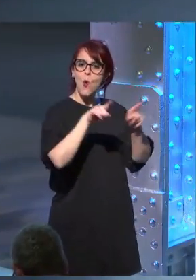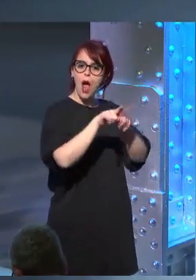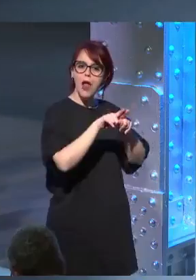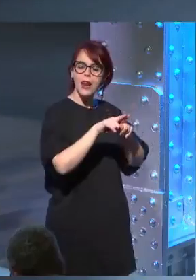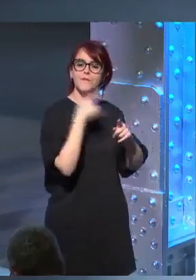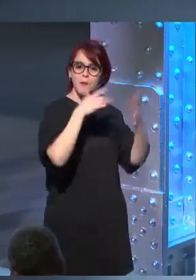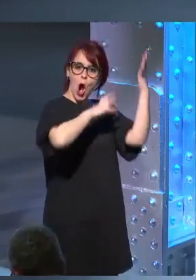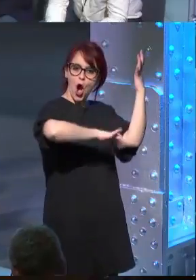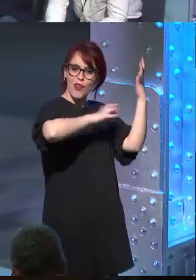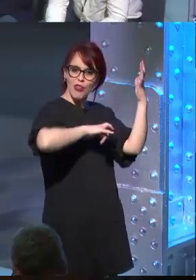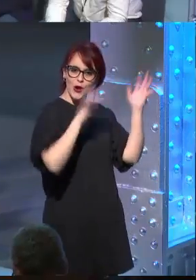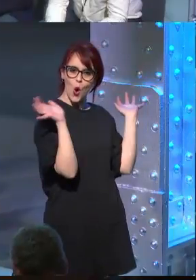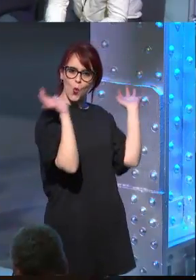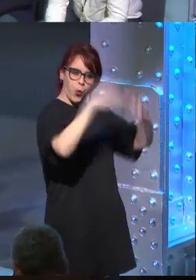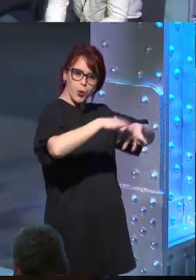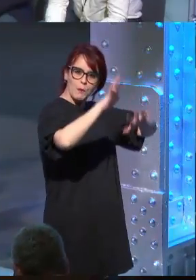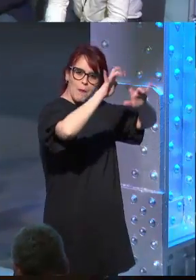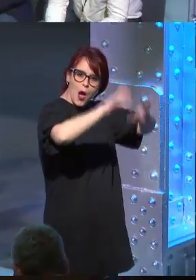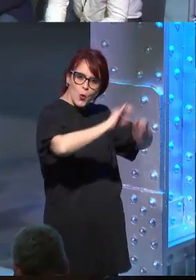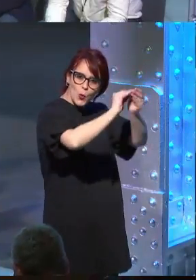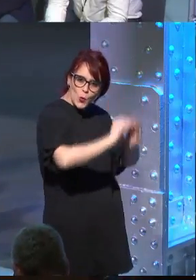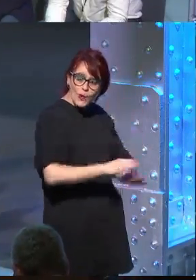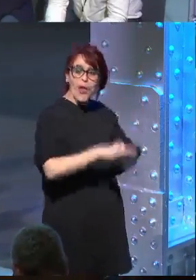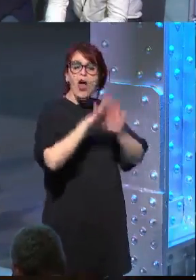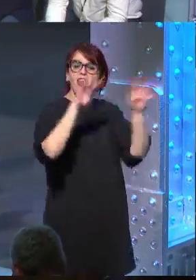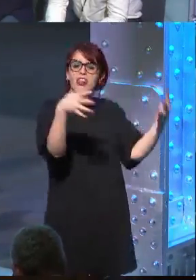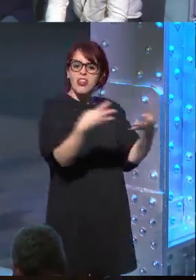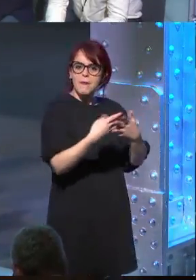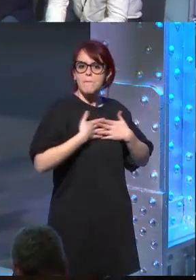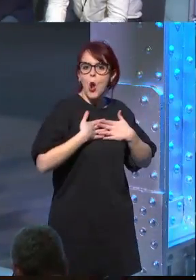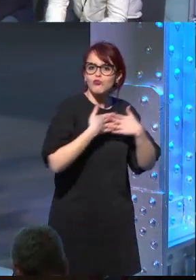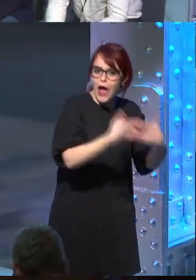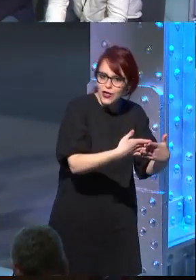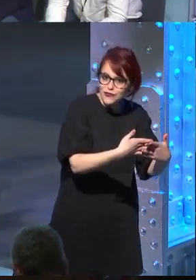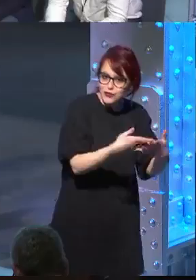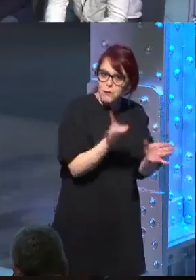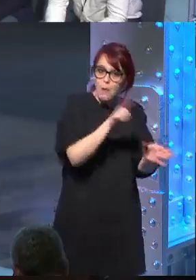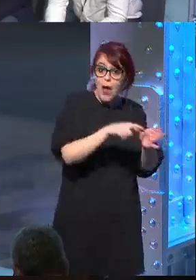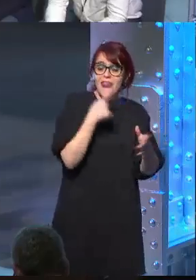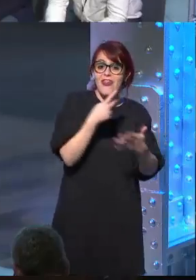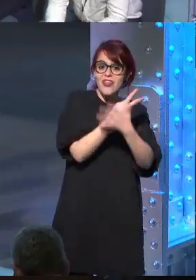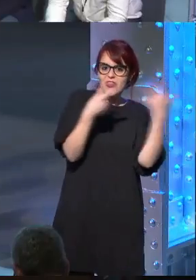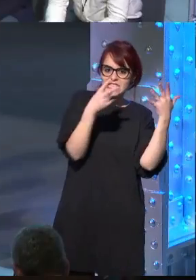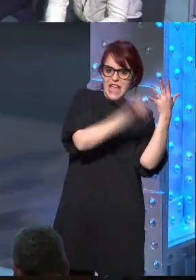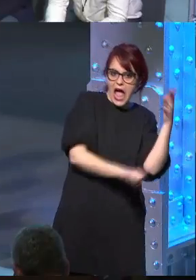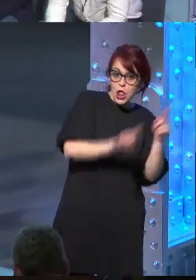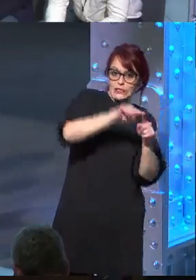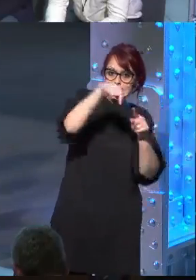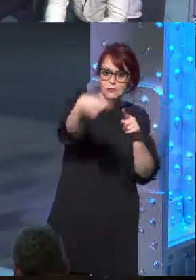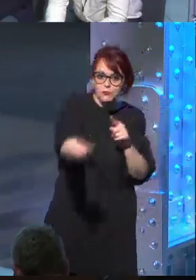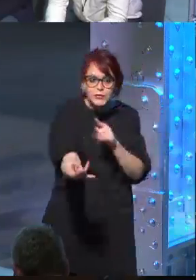the founder of this foundation was in the campus party in Valencia, where this idea was born.